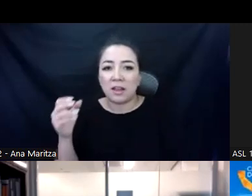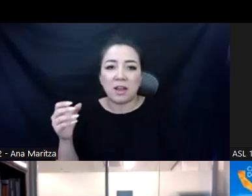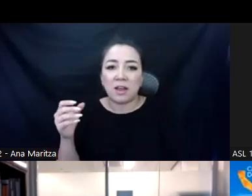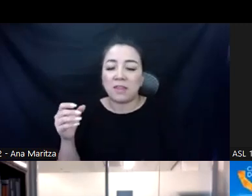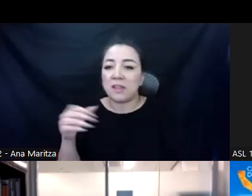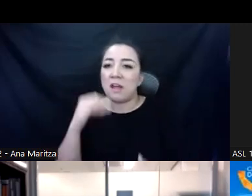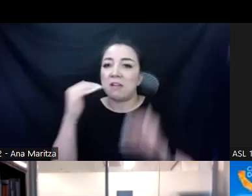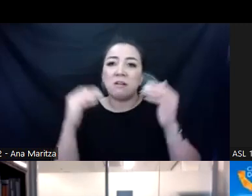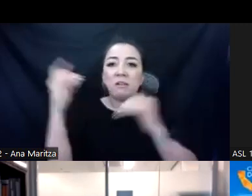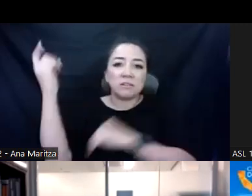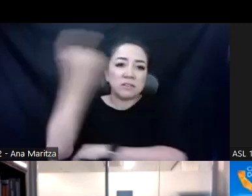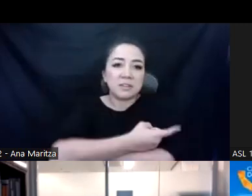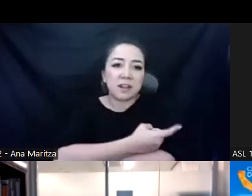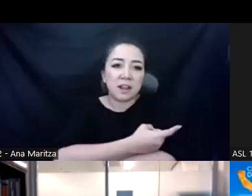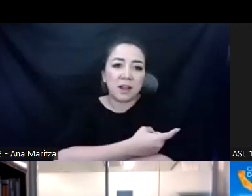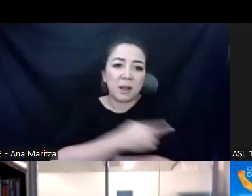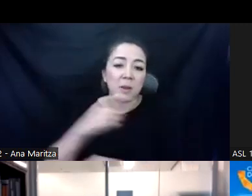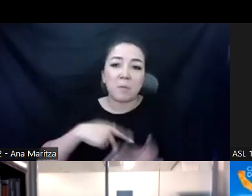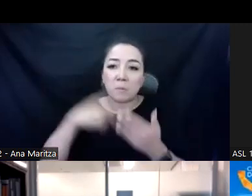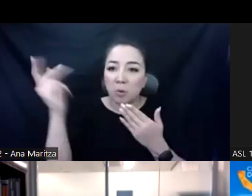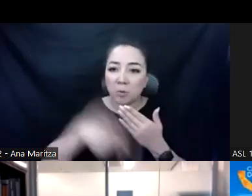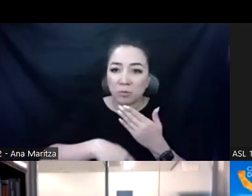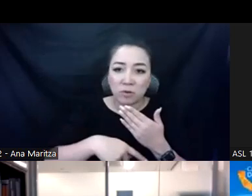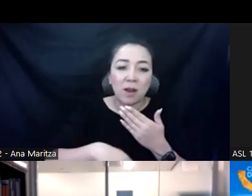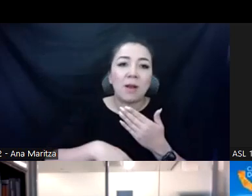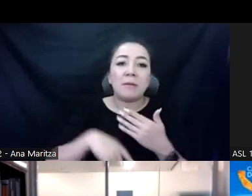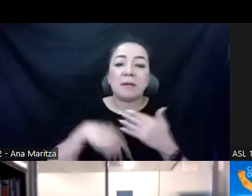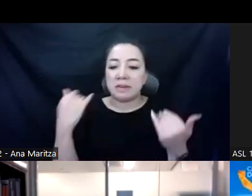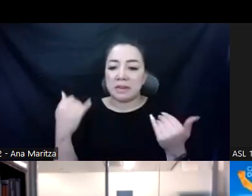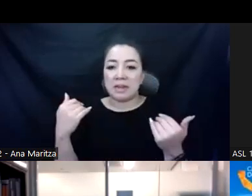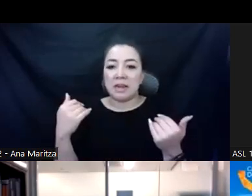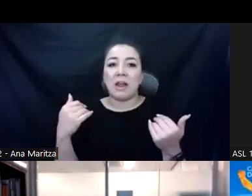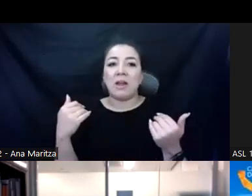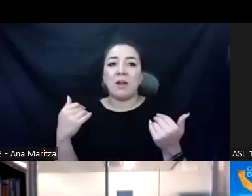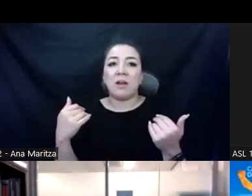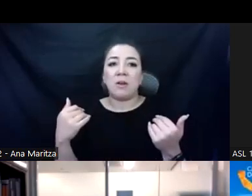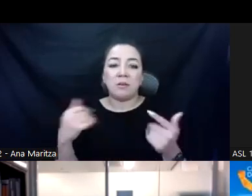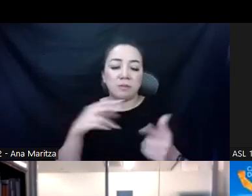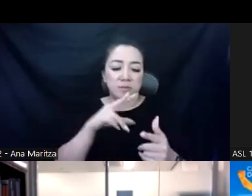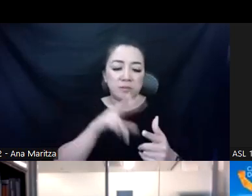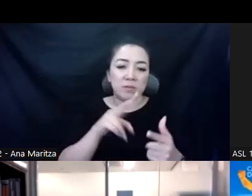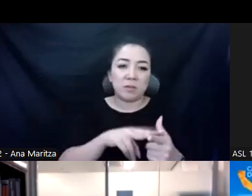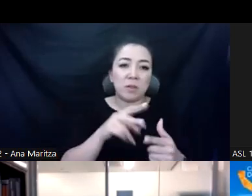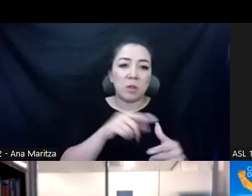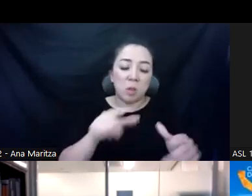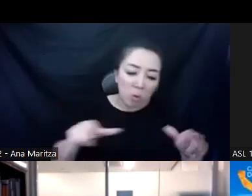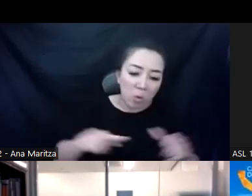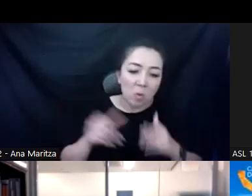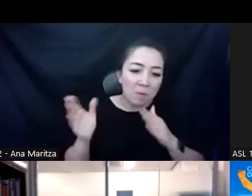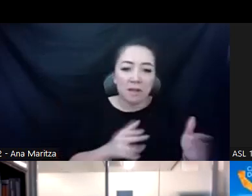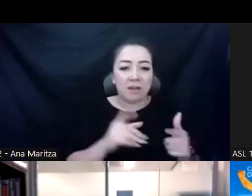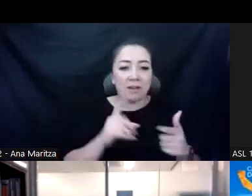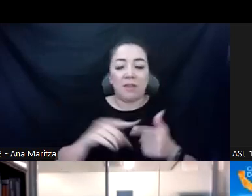adult day program. And now we're down between the local planning and the